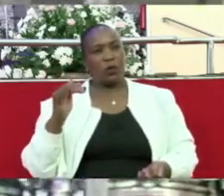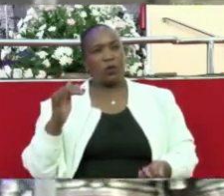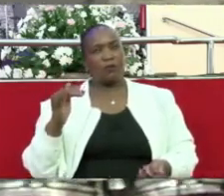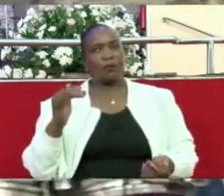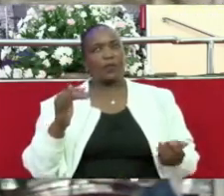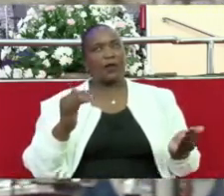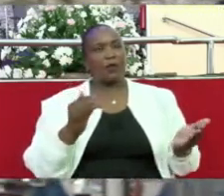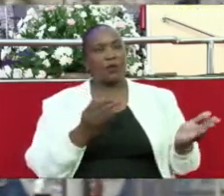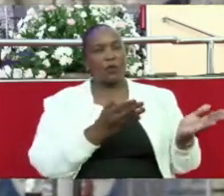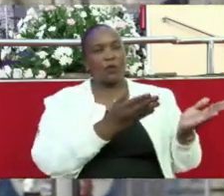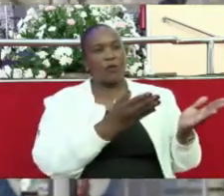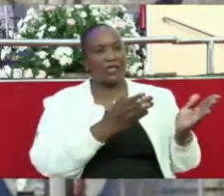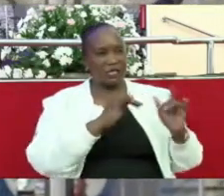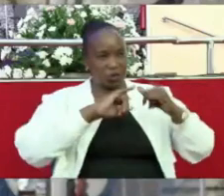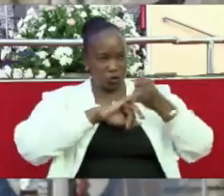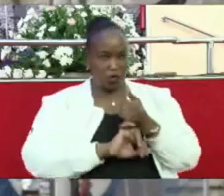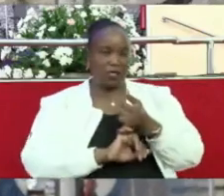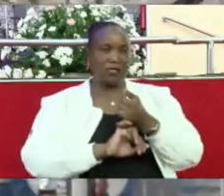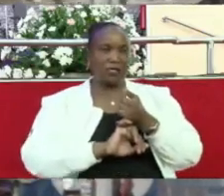so that we can together with him